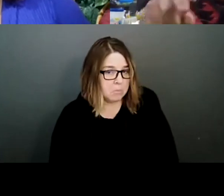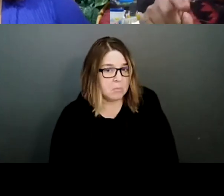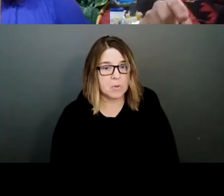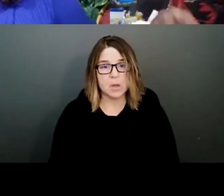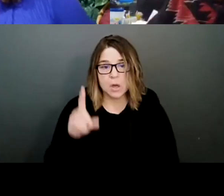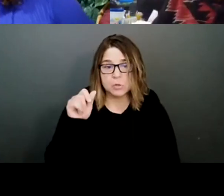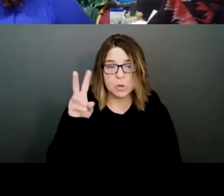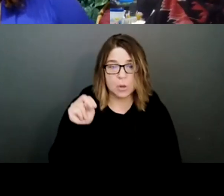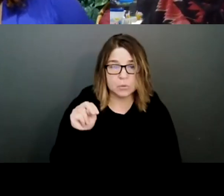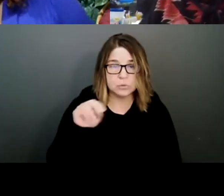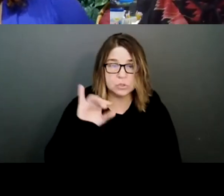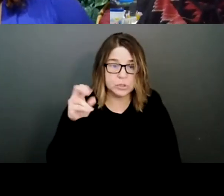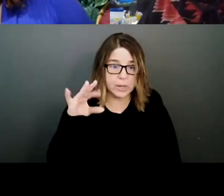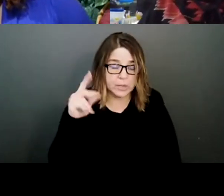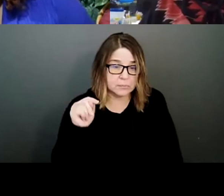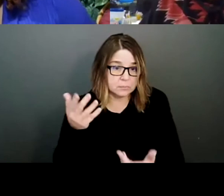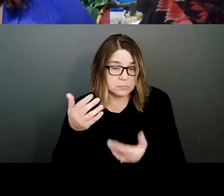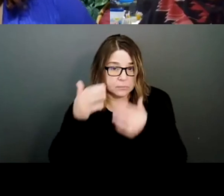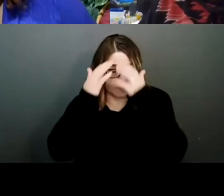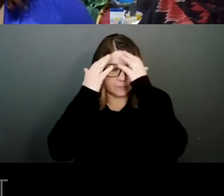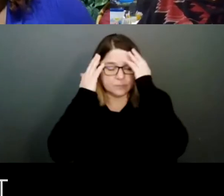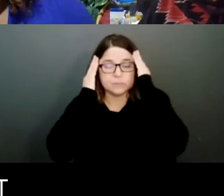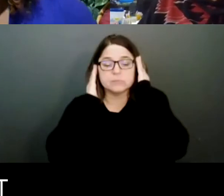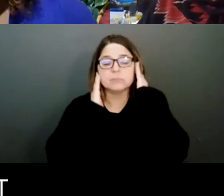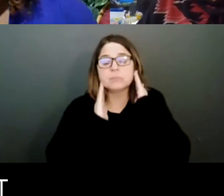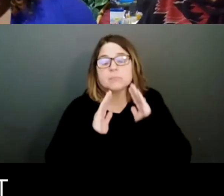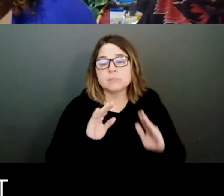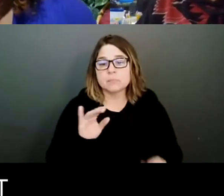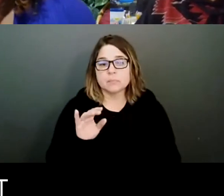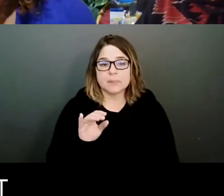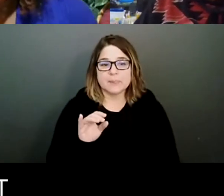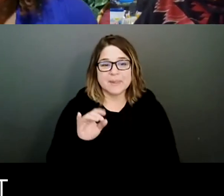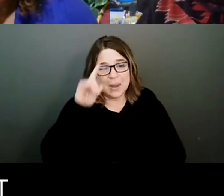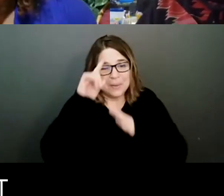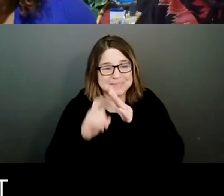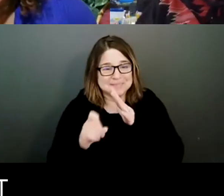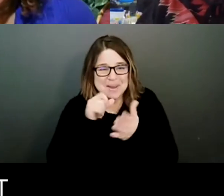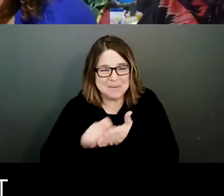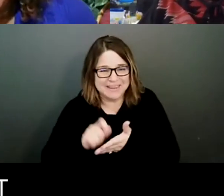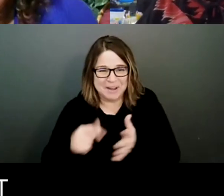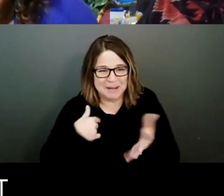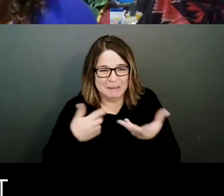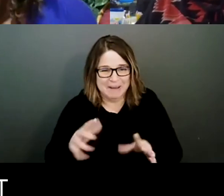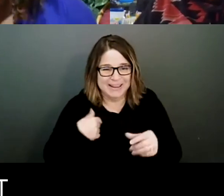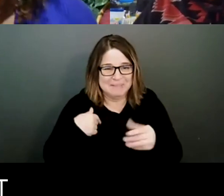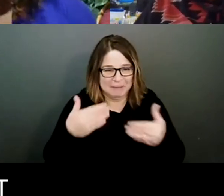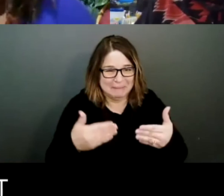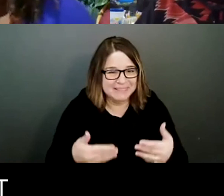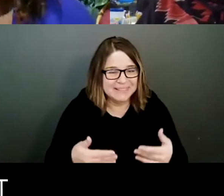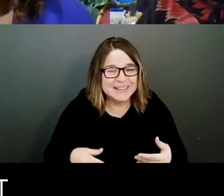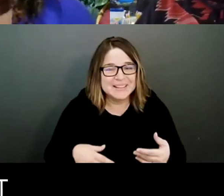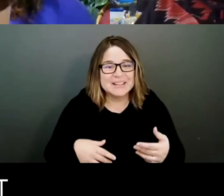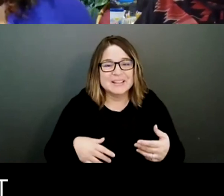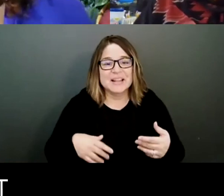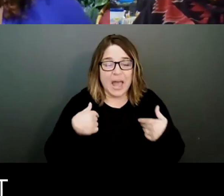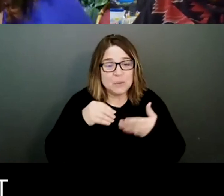would just, if I may, Don. Otherwise, I'll Sure. lose my thought. I'm not writing things down usually. Then when I write